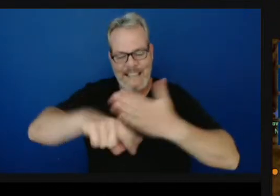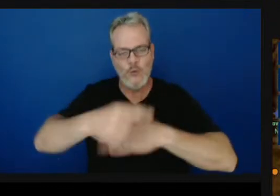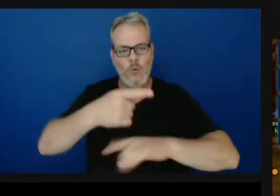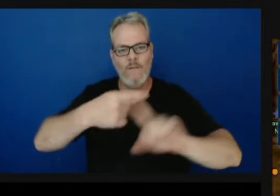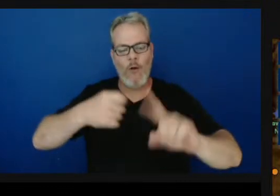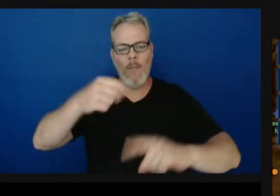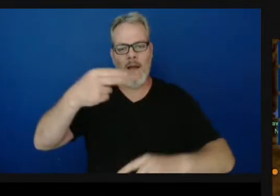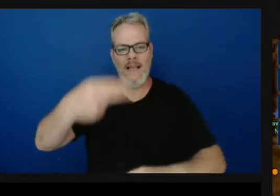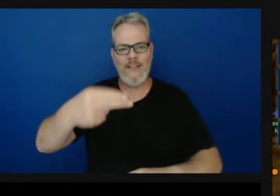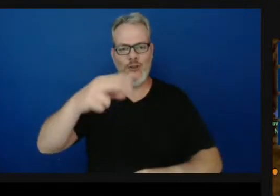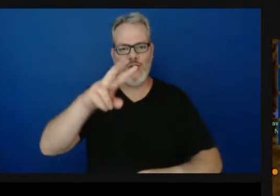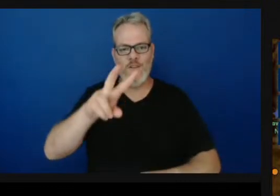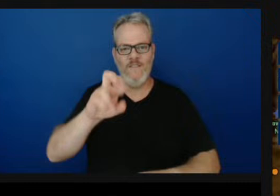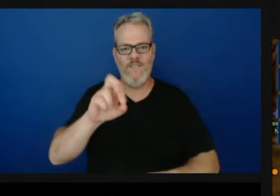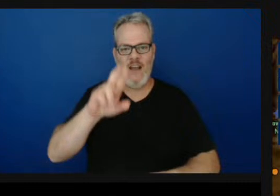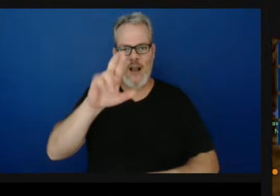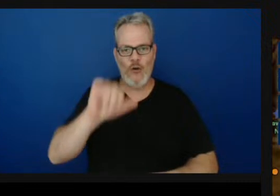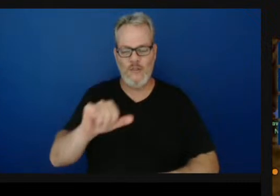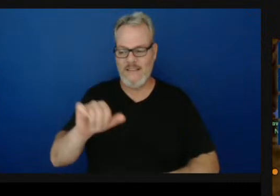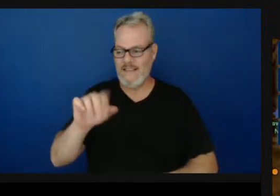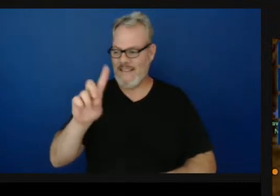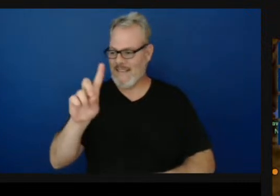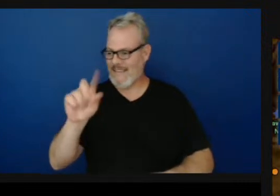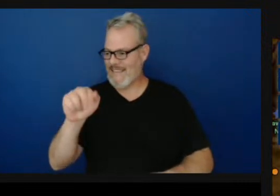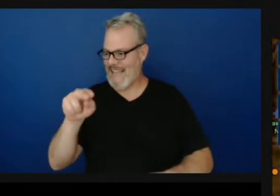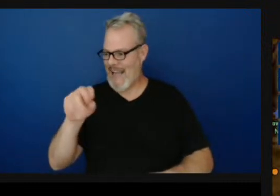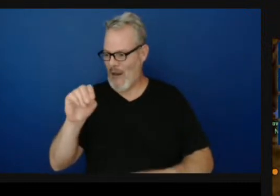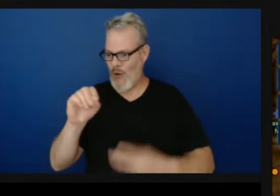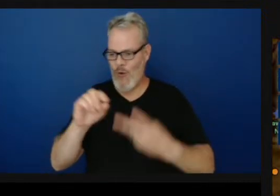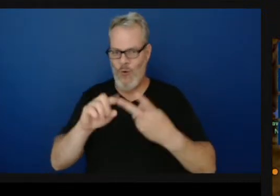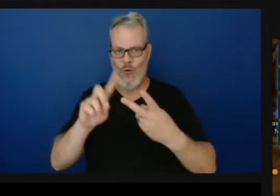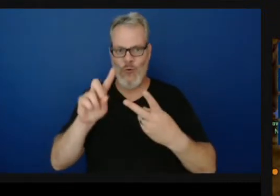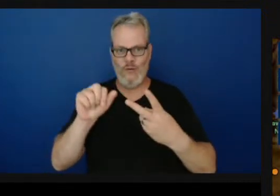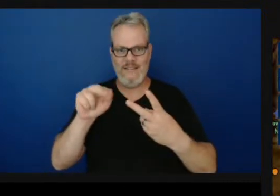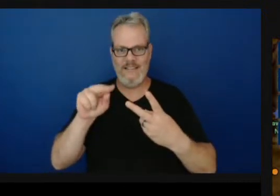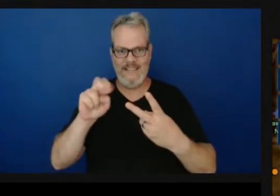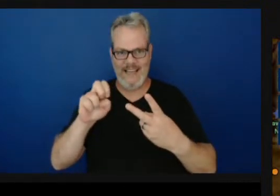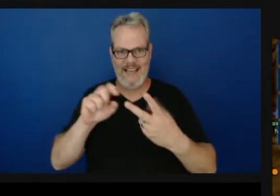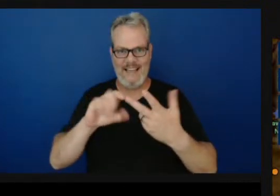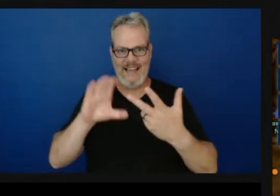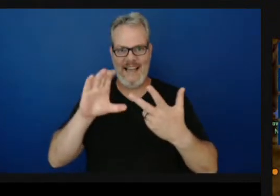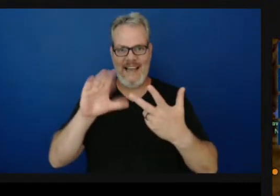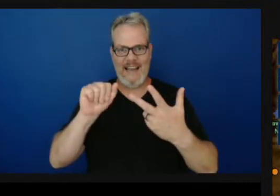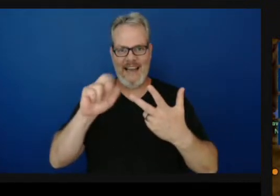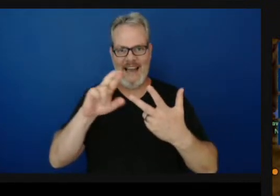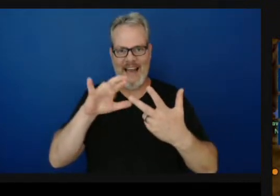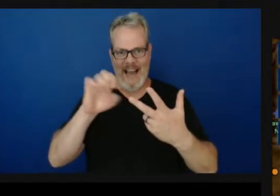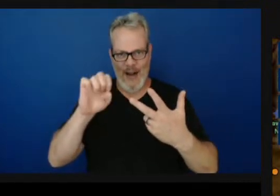Dano, Dane, I'm Philip. Aloha, everybody.